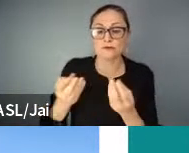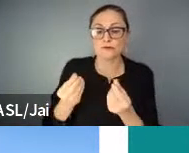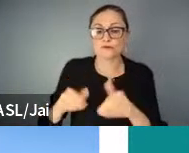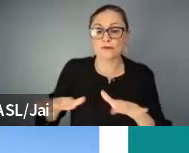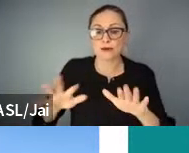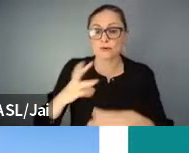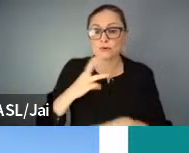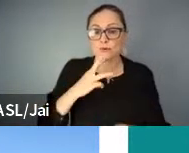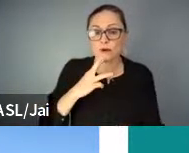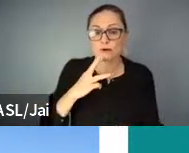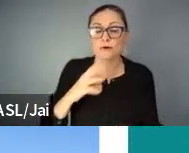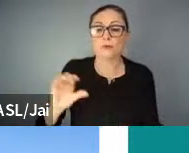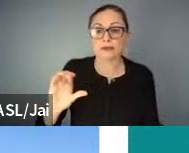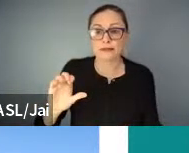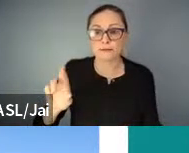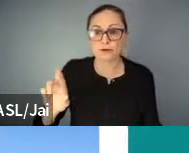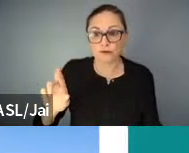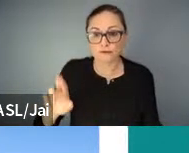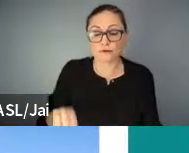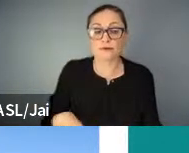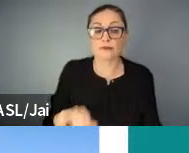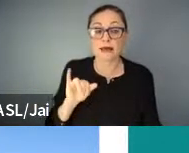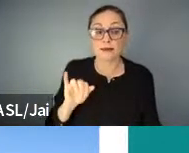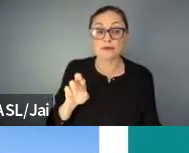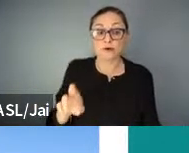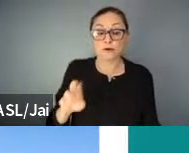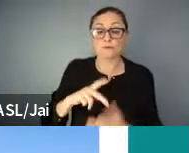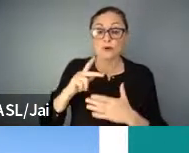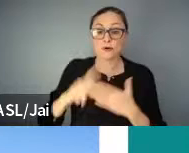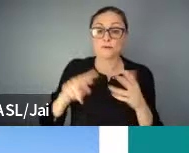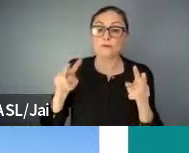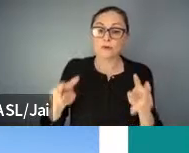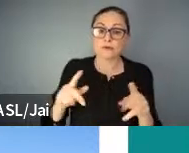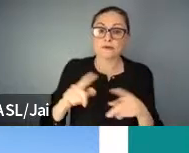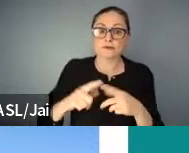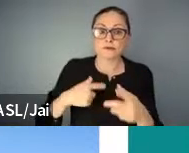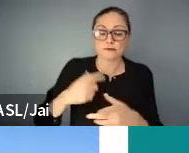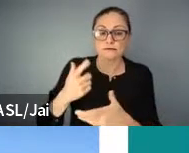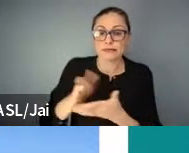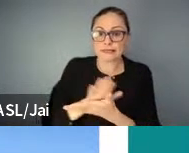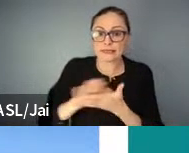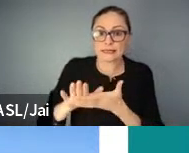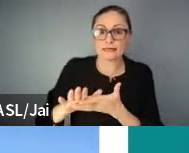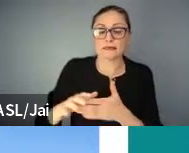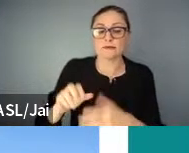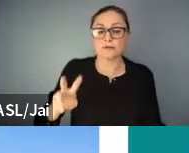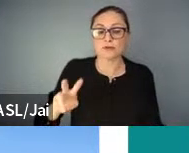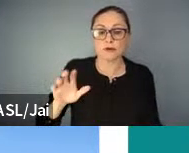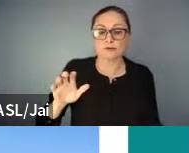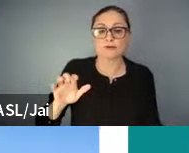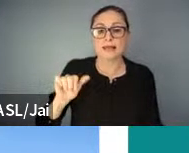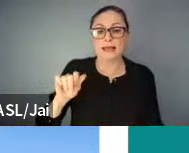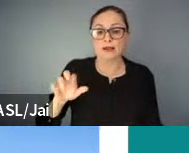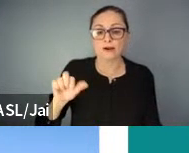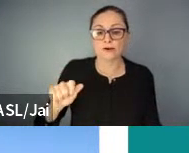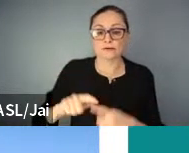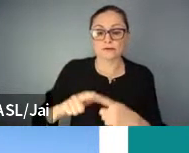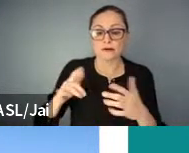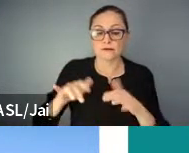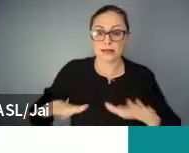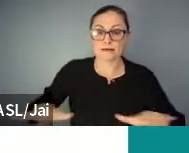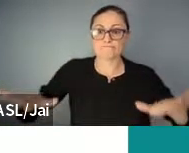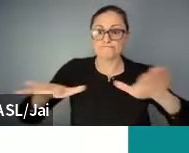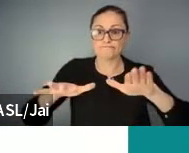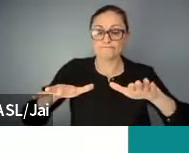the Columbia River. So the IBR program would be looking at treating nearly 200 acres of impervious surface. Next